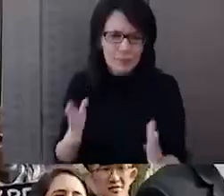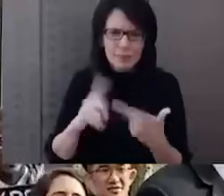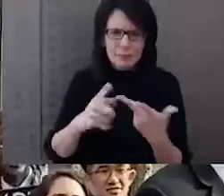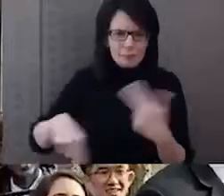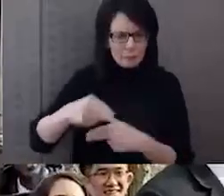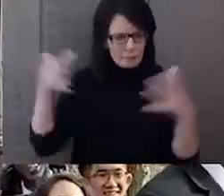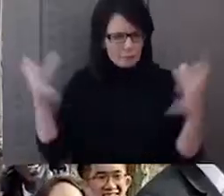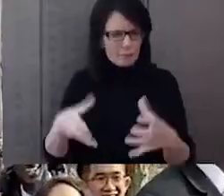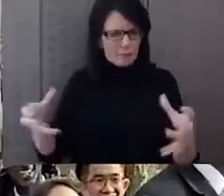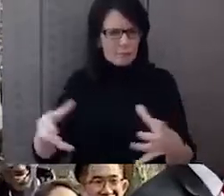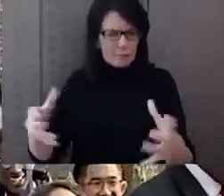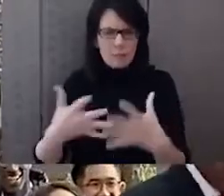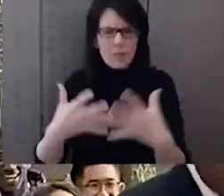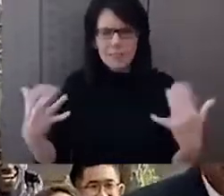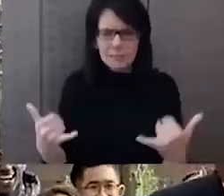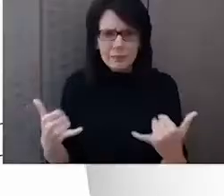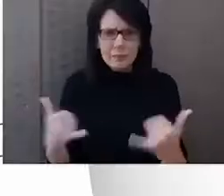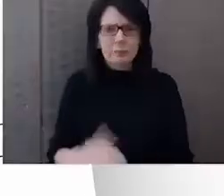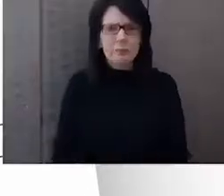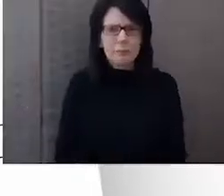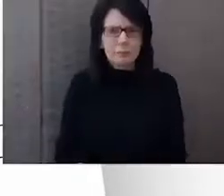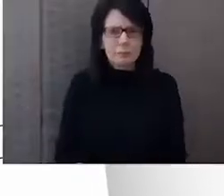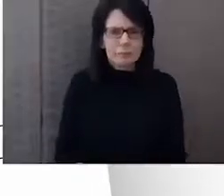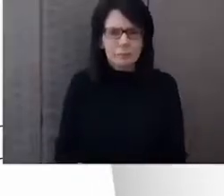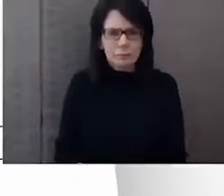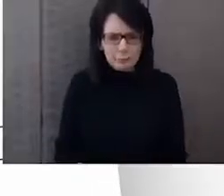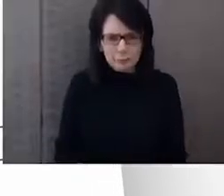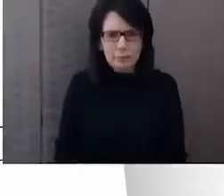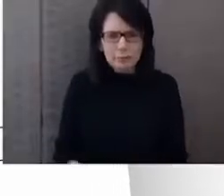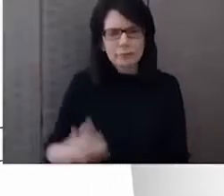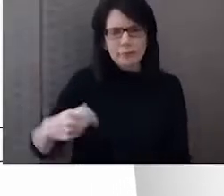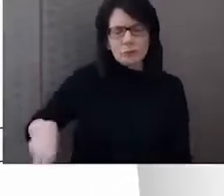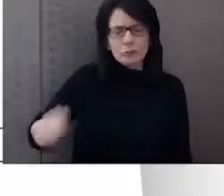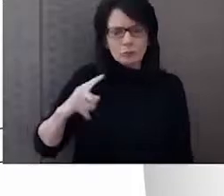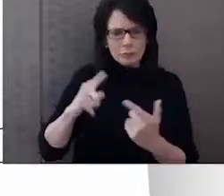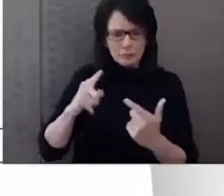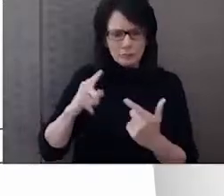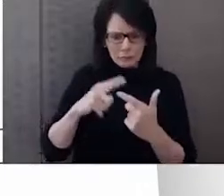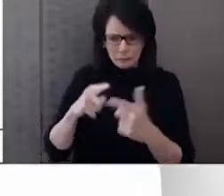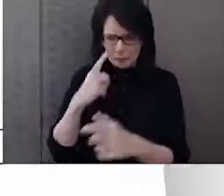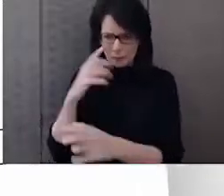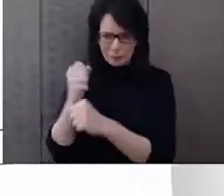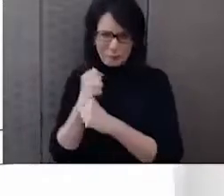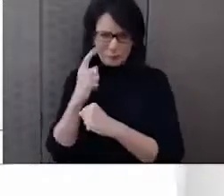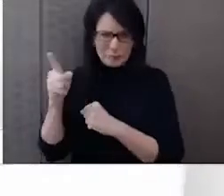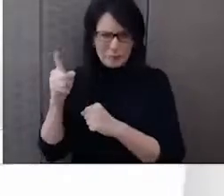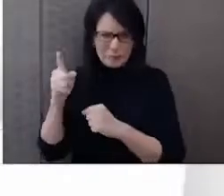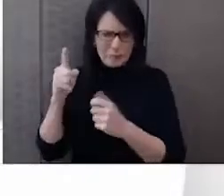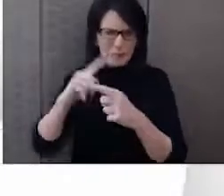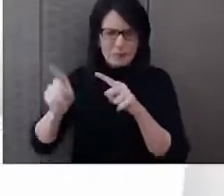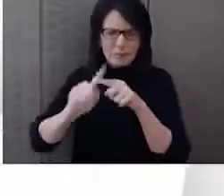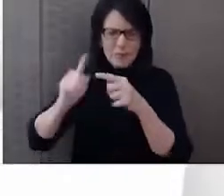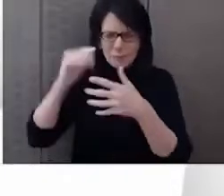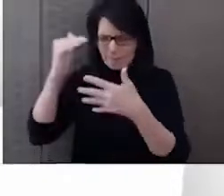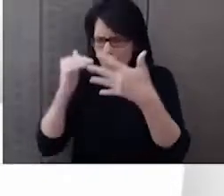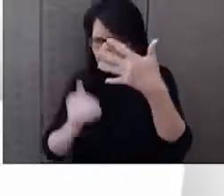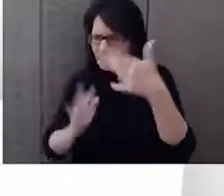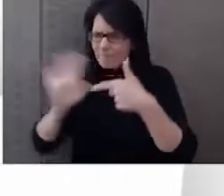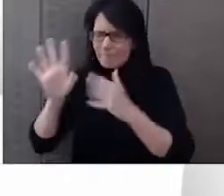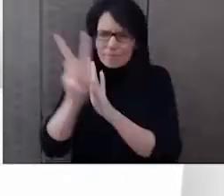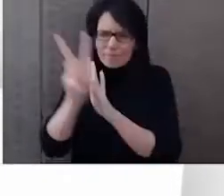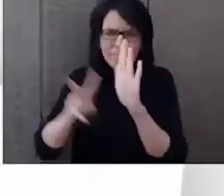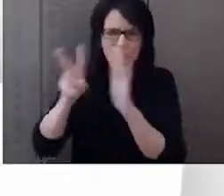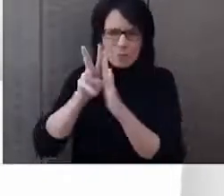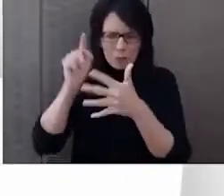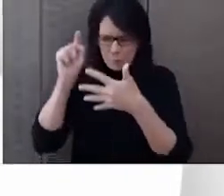people. NILPI has connections and resources and is able to access body cam footage of Kawasi Trawick, Susan Muller, and Miguel